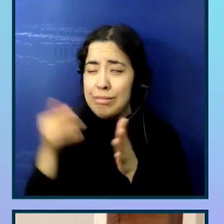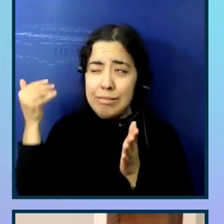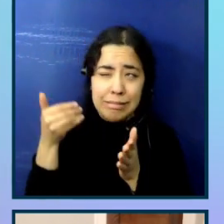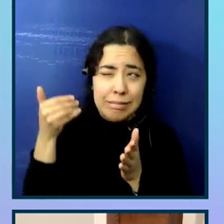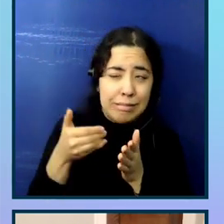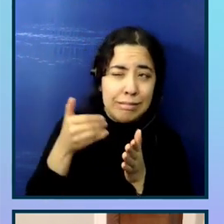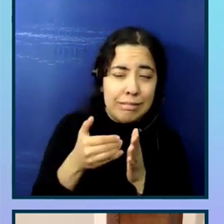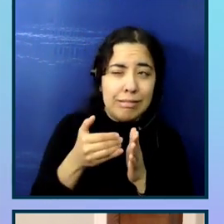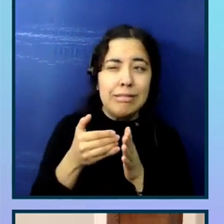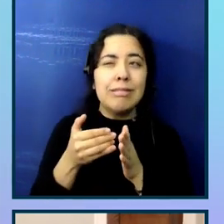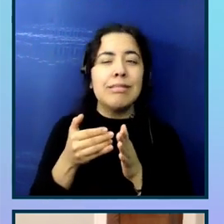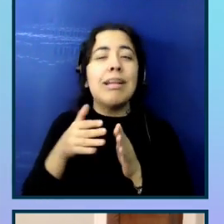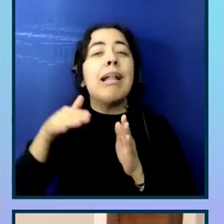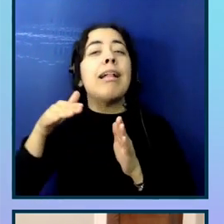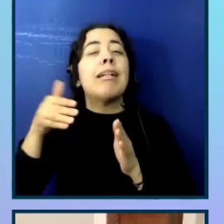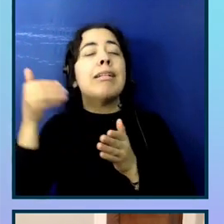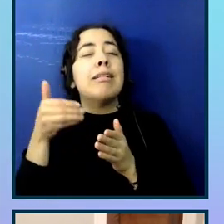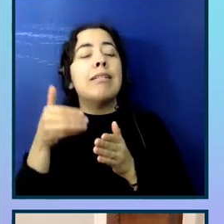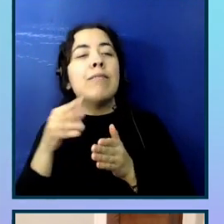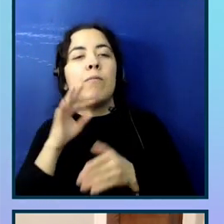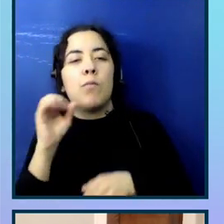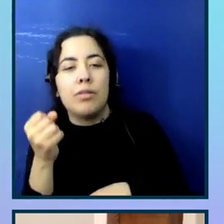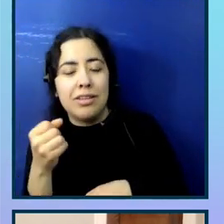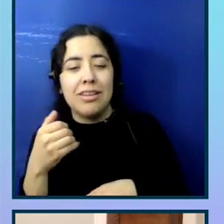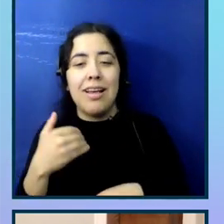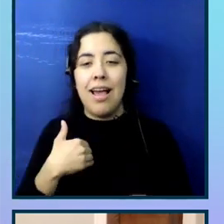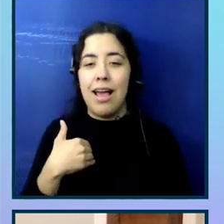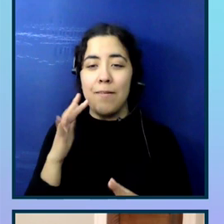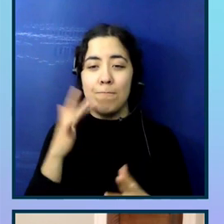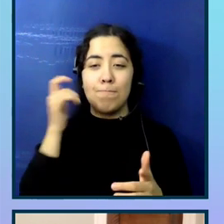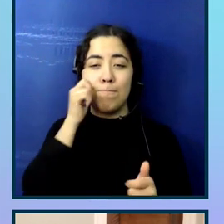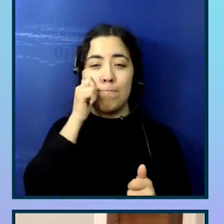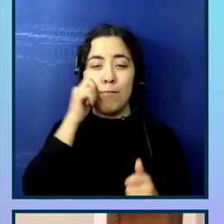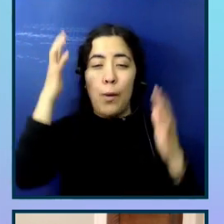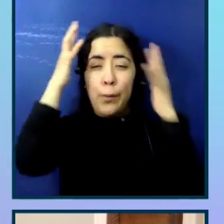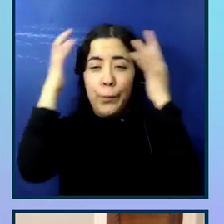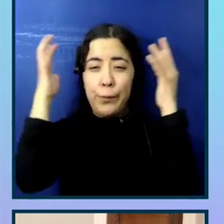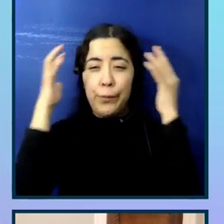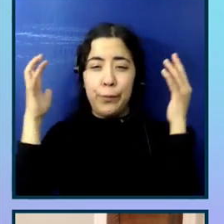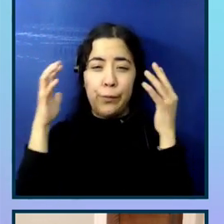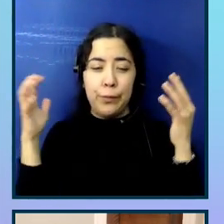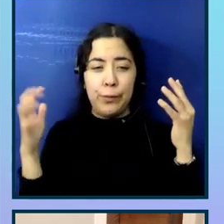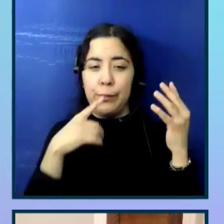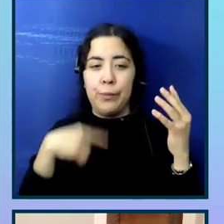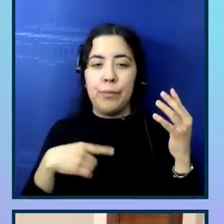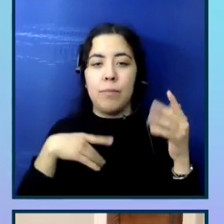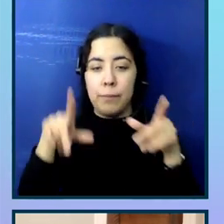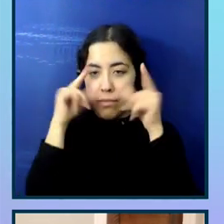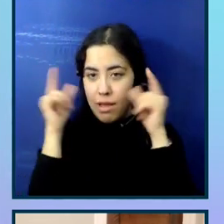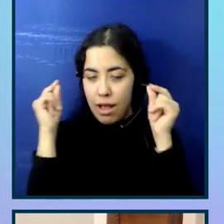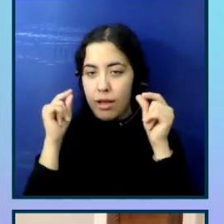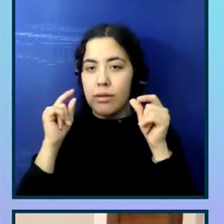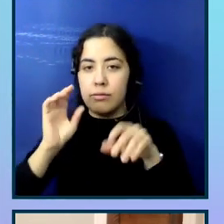late 30s. I have pale white skin and long curly auburn hair. I wear glasses when I'm on my